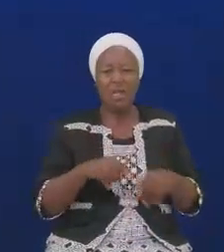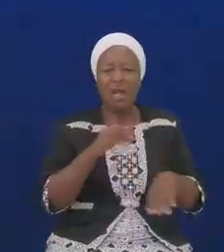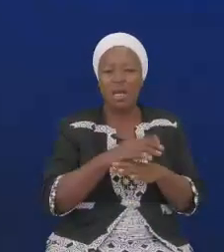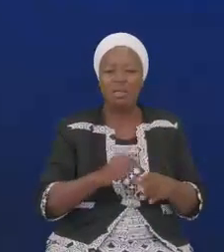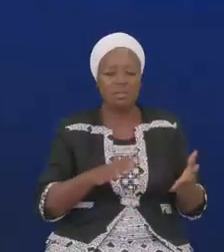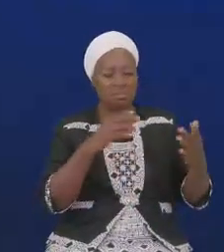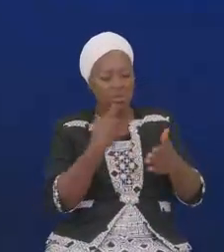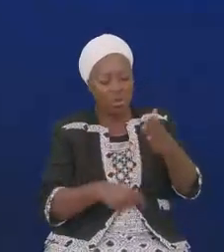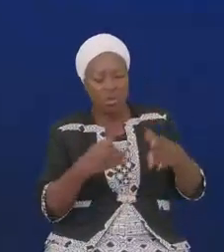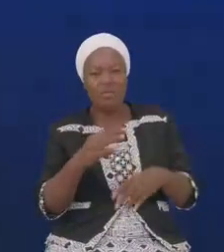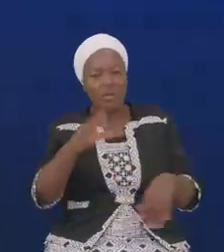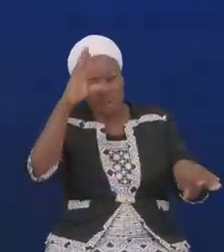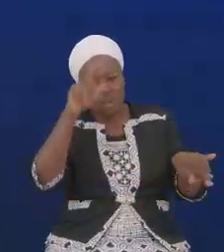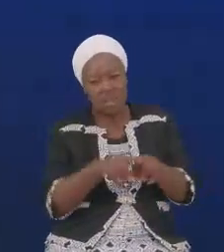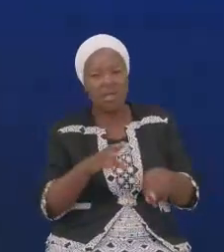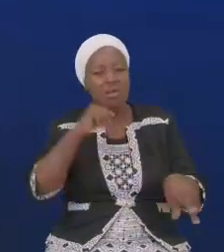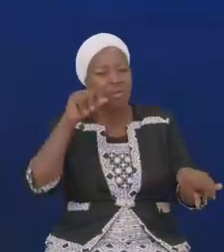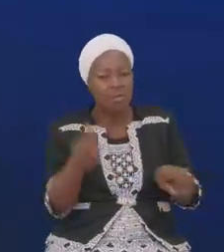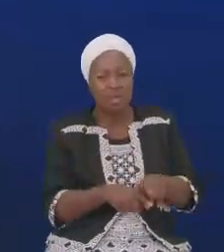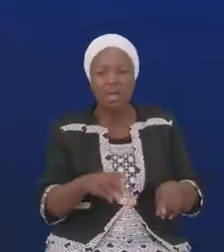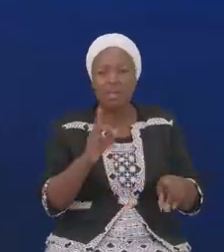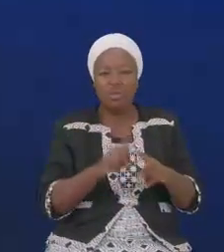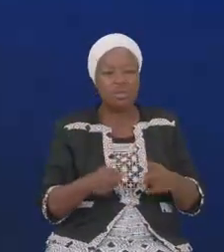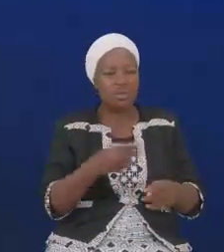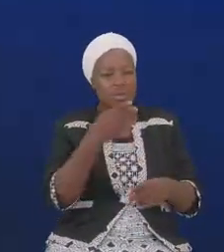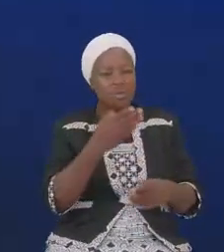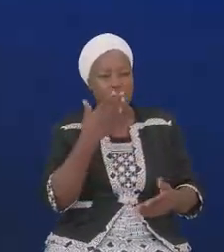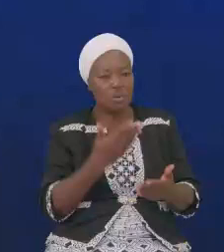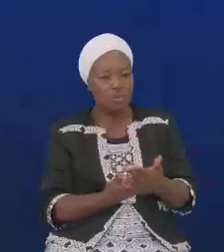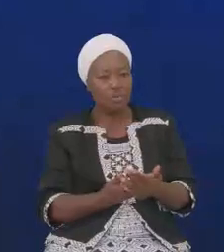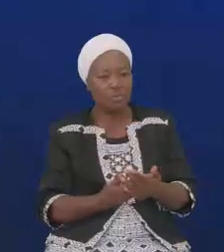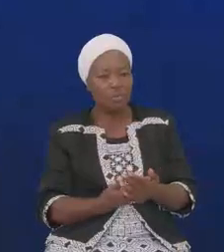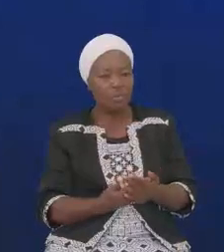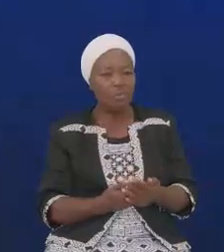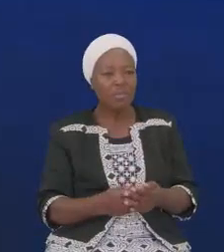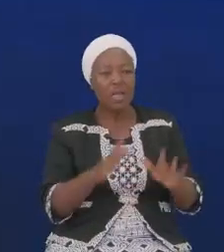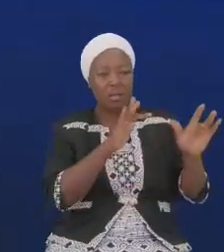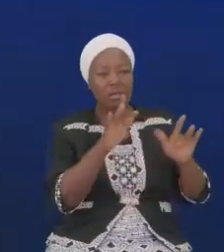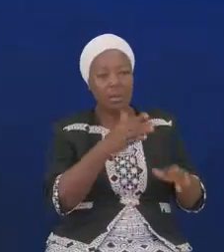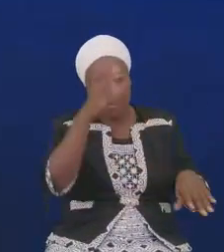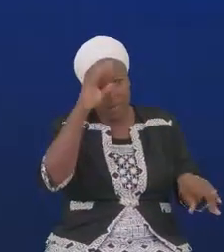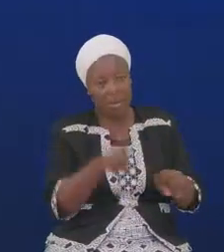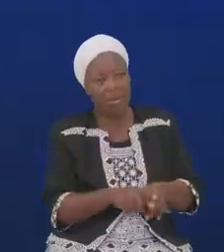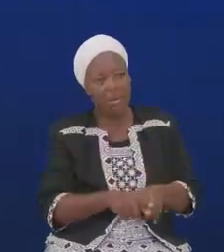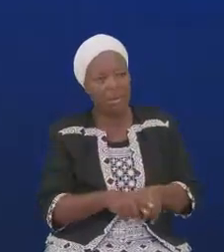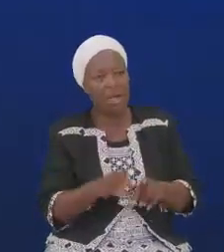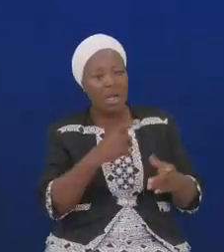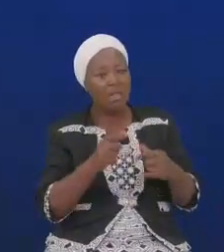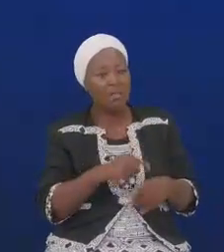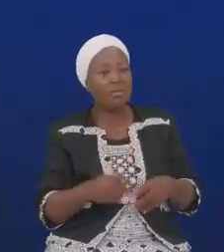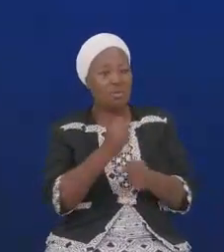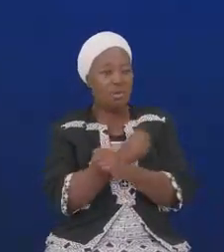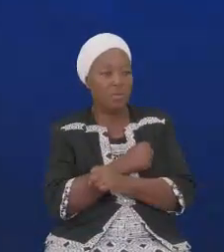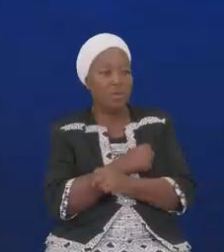expense of your sister. To godliness, brotherly kindness, and to brotherly kindness, charity. In verse 8, it says, for